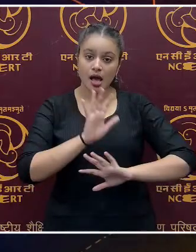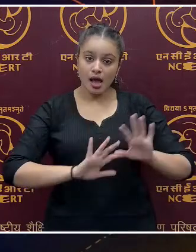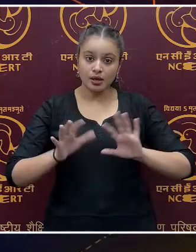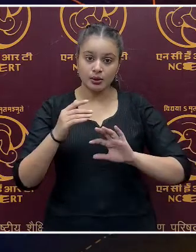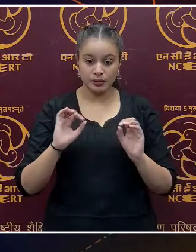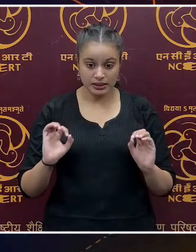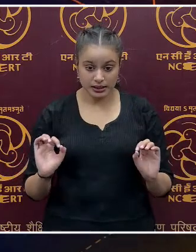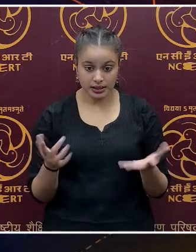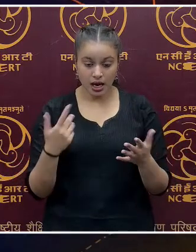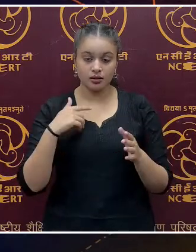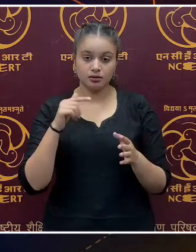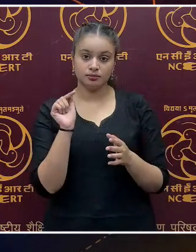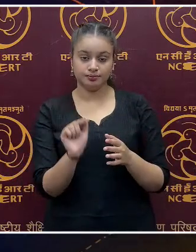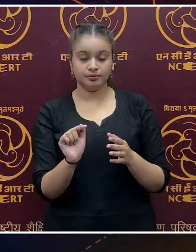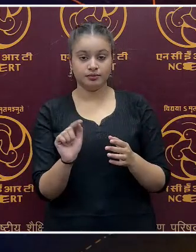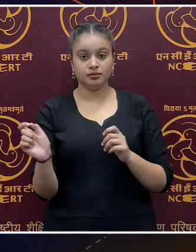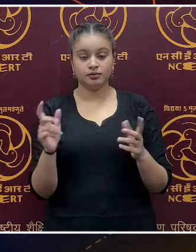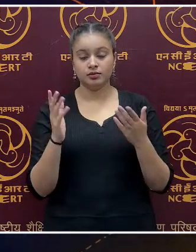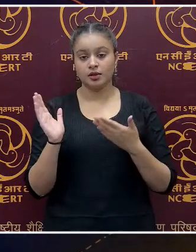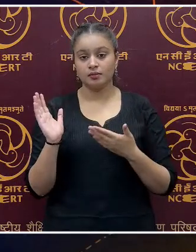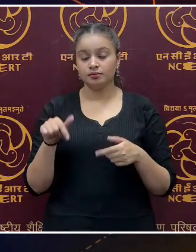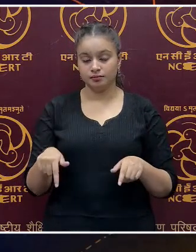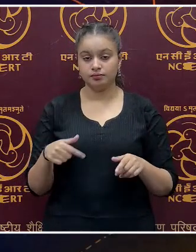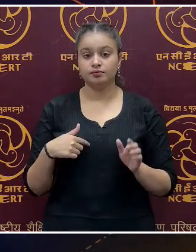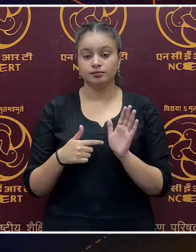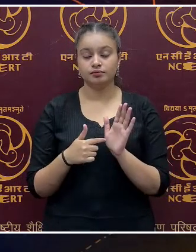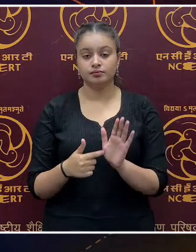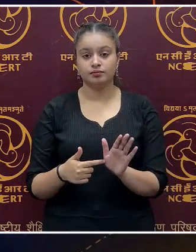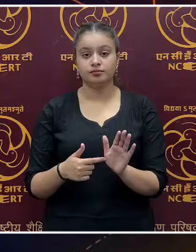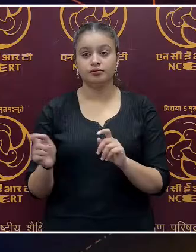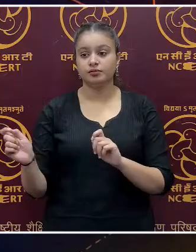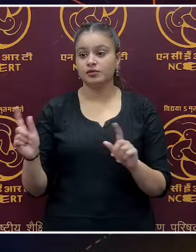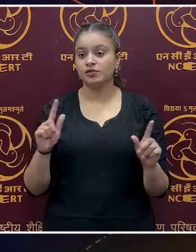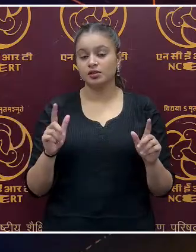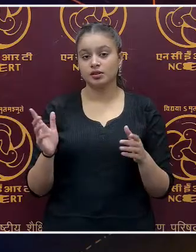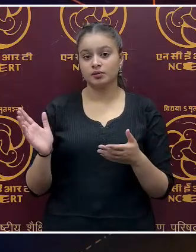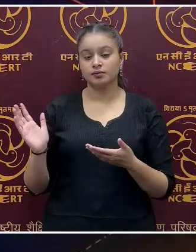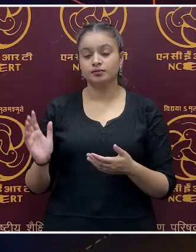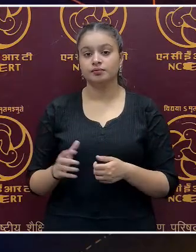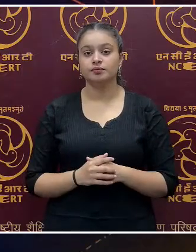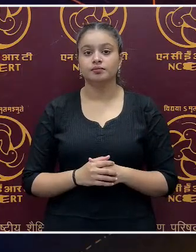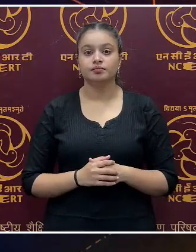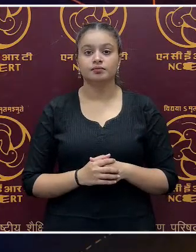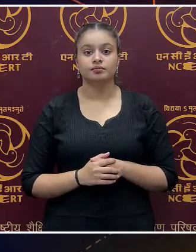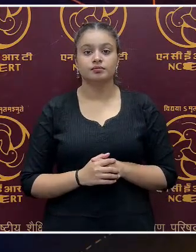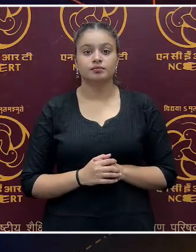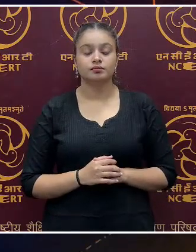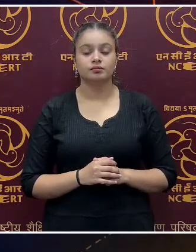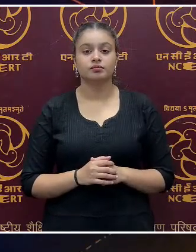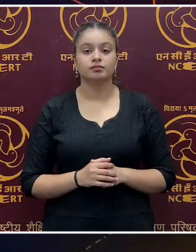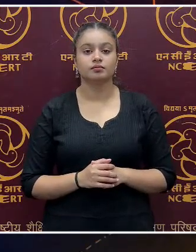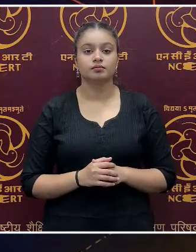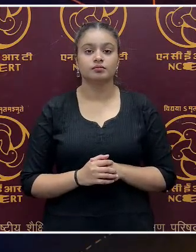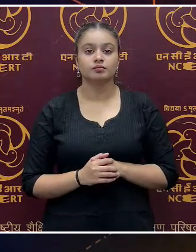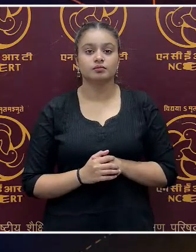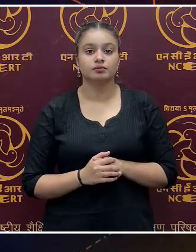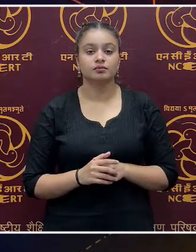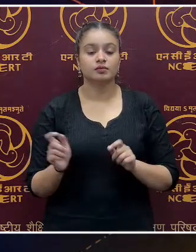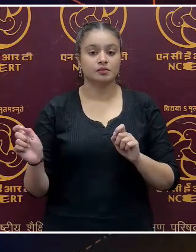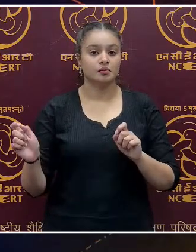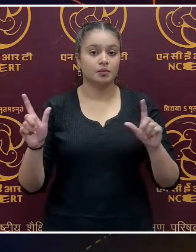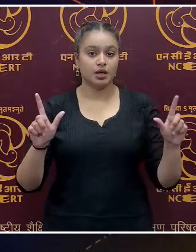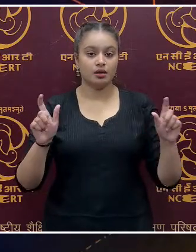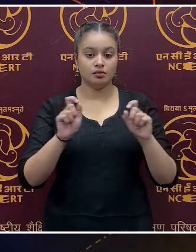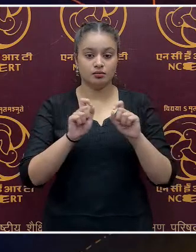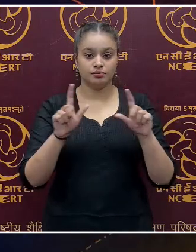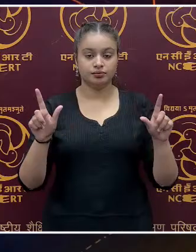will start here. Just I will make the screen as a more visible as a big screen. Now you